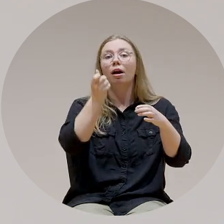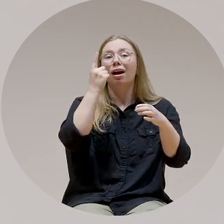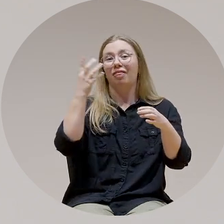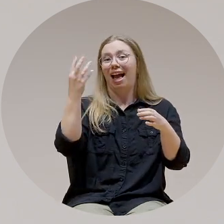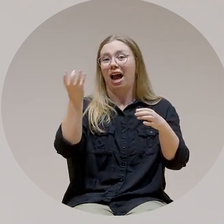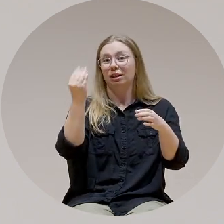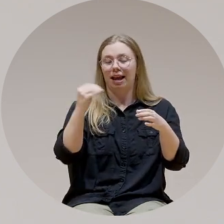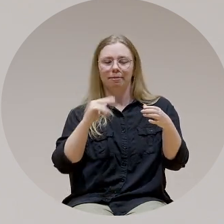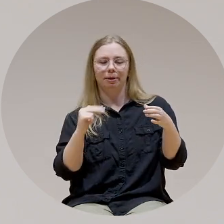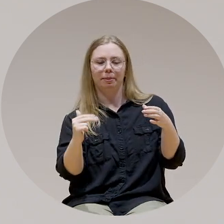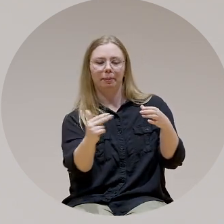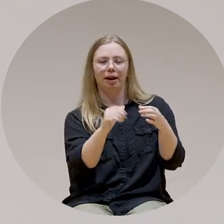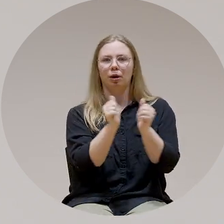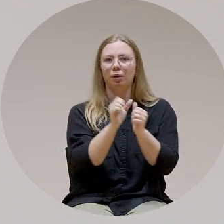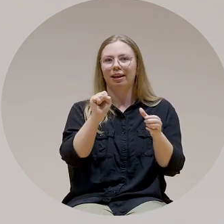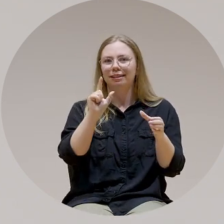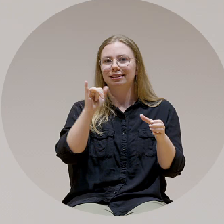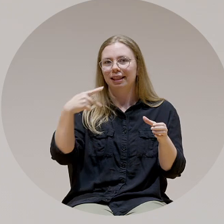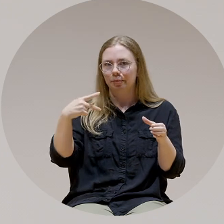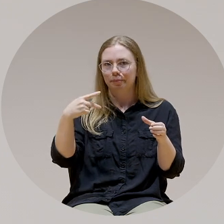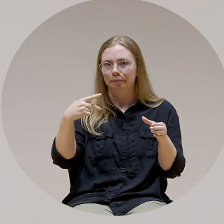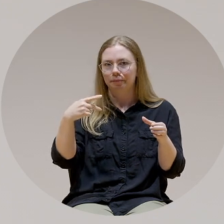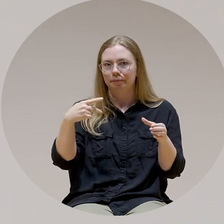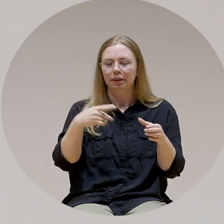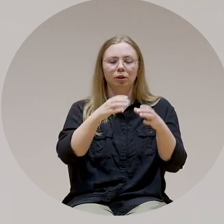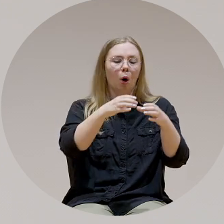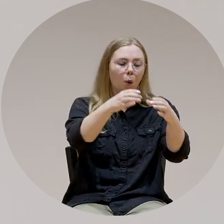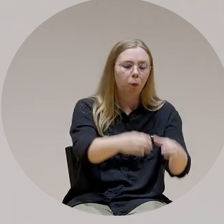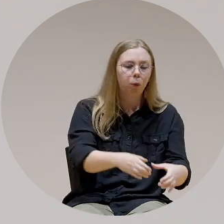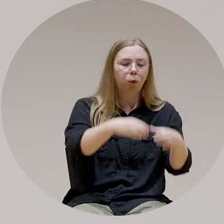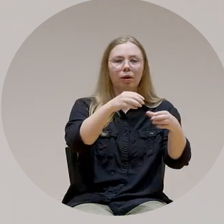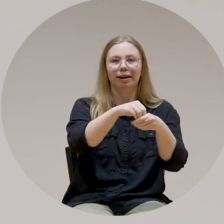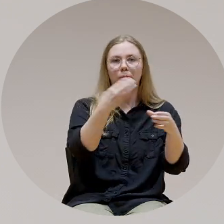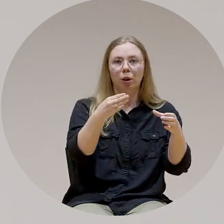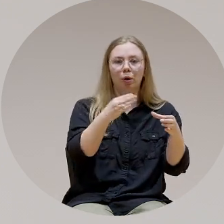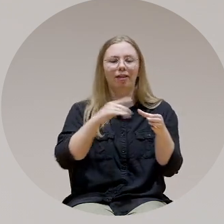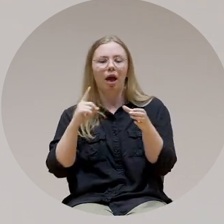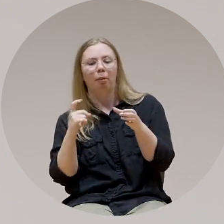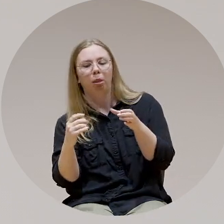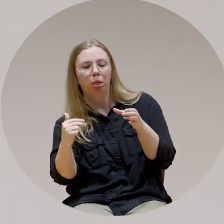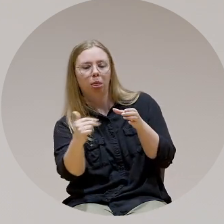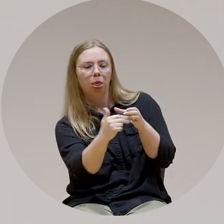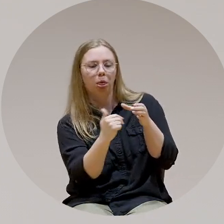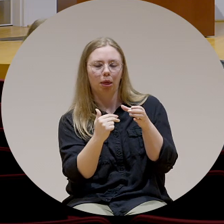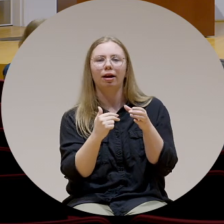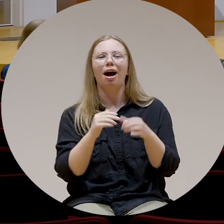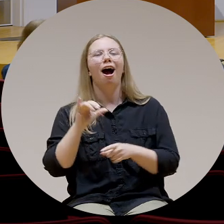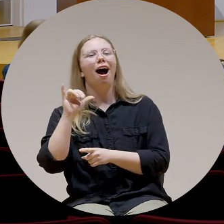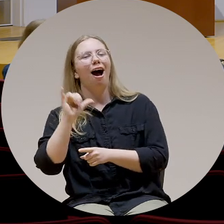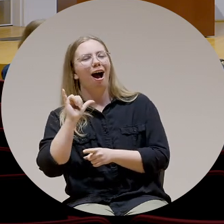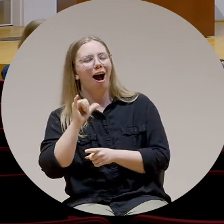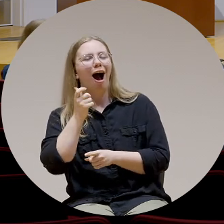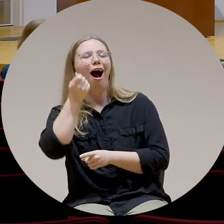is different, right? So it goes into the blue glaze, and then she puts a slip just on the exterior. okay. That makes so much sense. Yes.